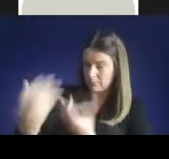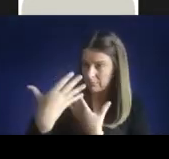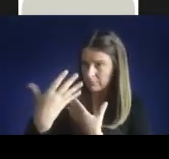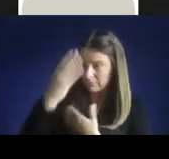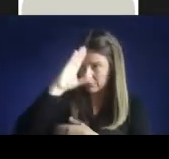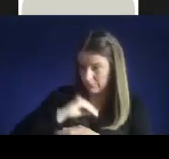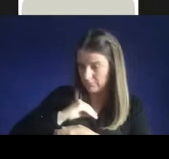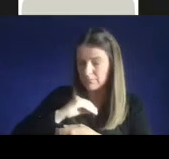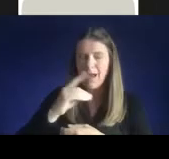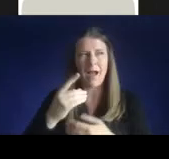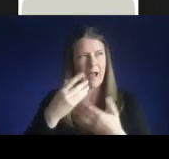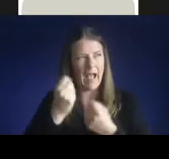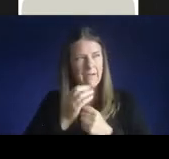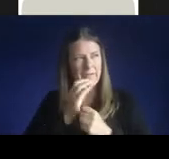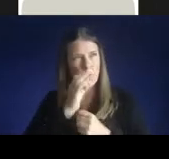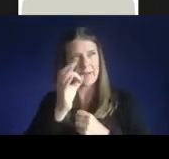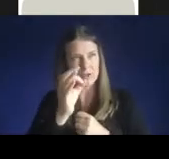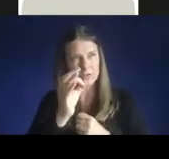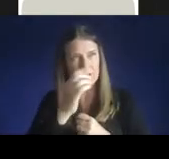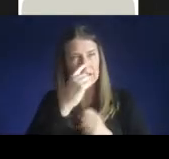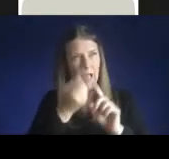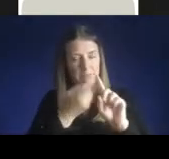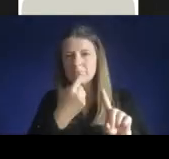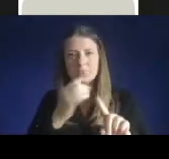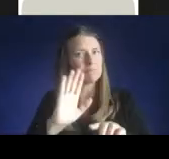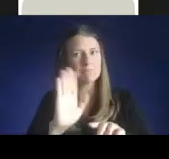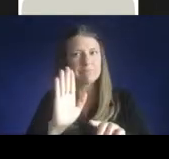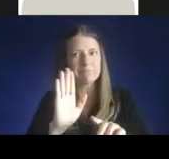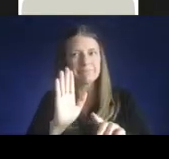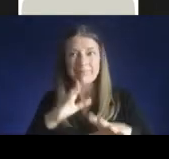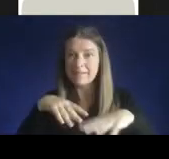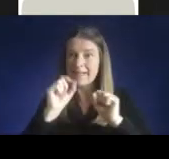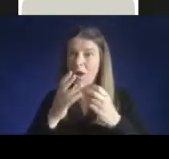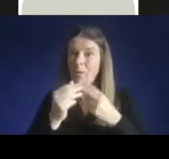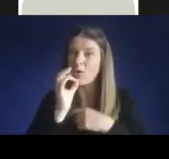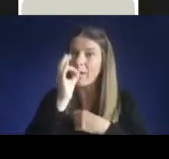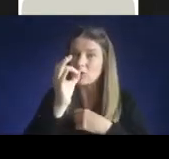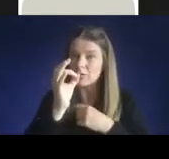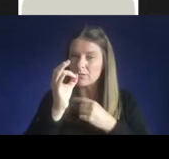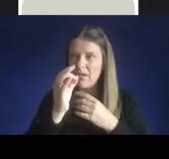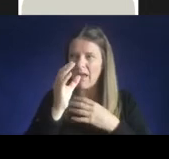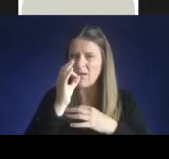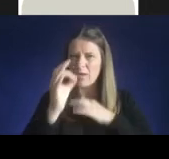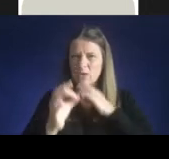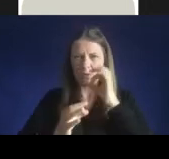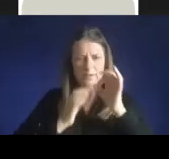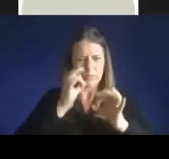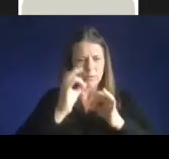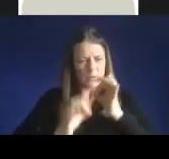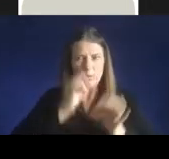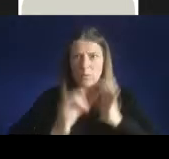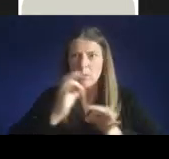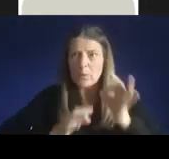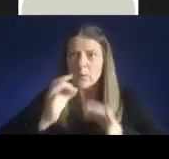than it does answers. I'm writing this as I near the end of my module, and I'm speaking to you today